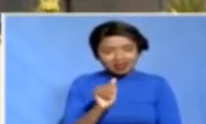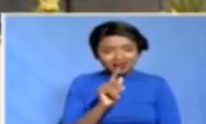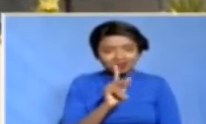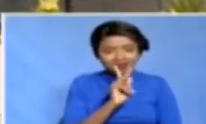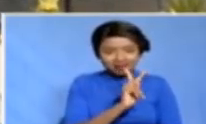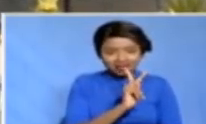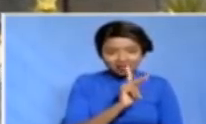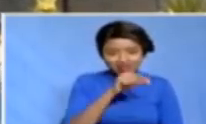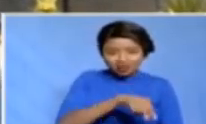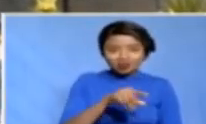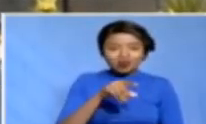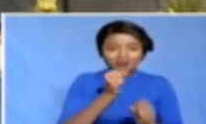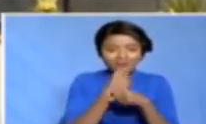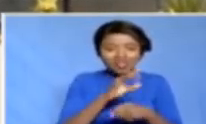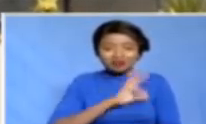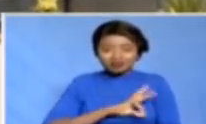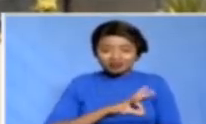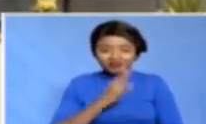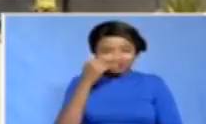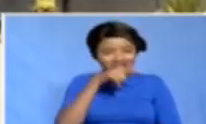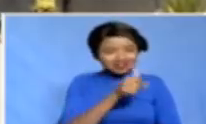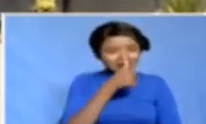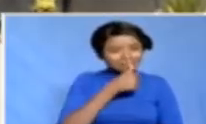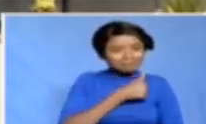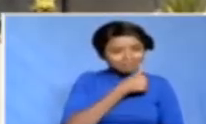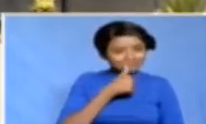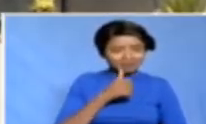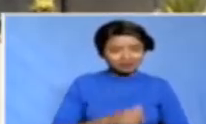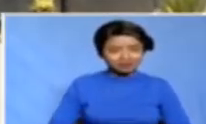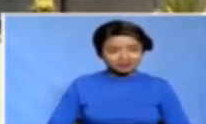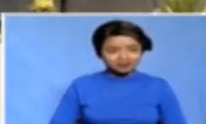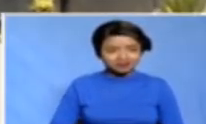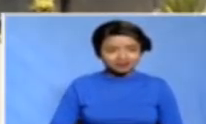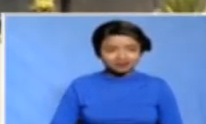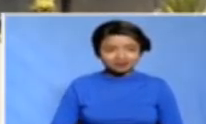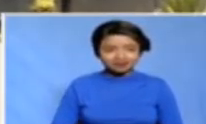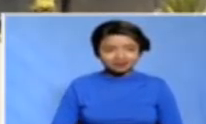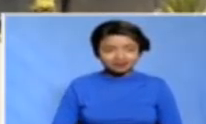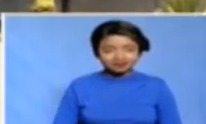JKIA, given that KQ is a private institution. Faisal Ahmed, Citizen TV.